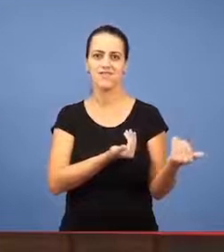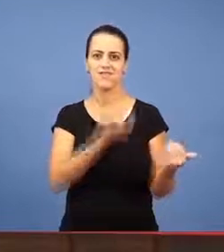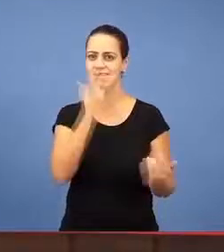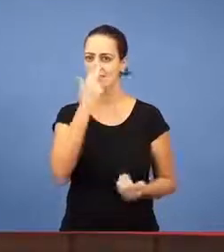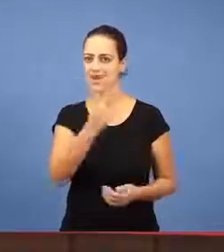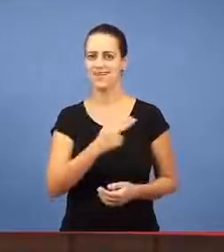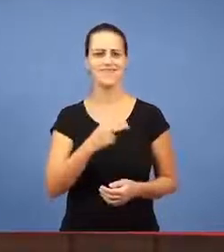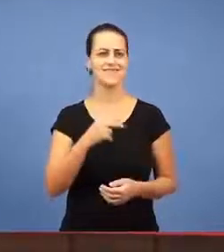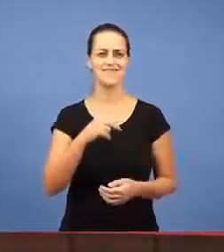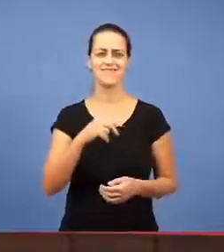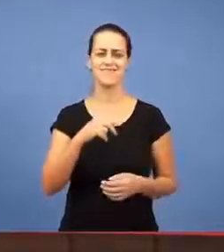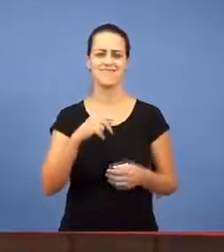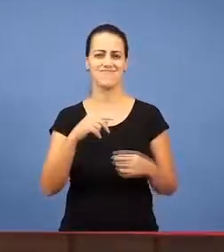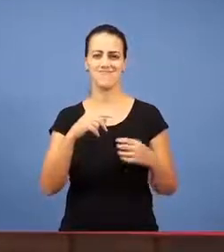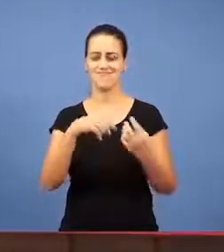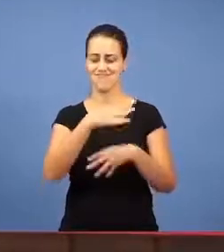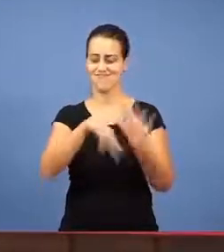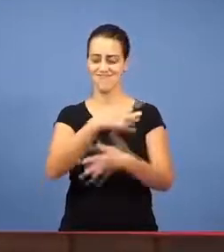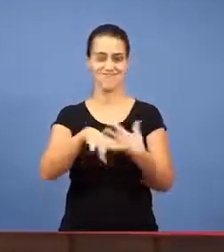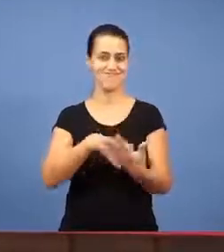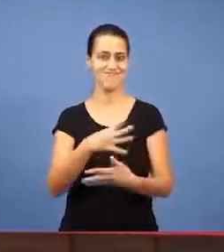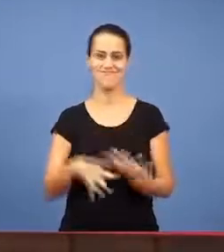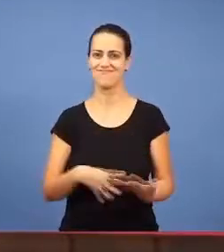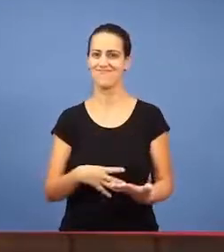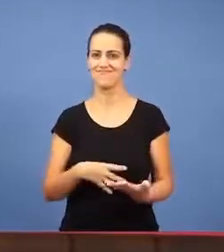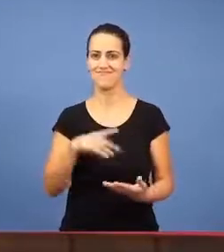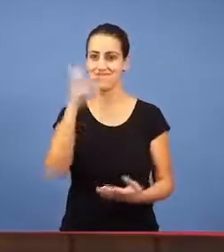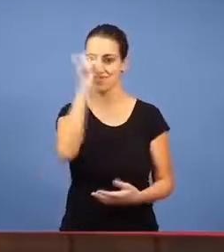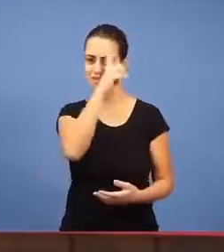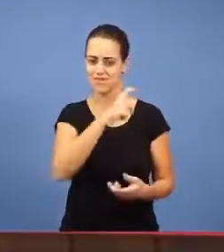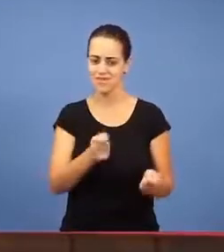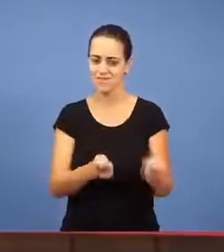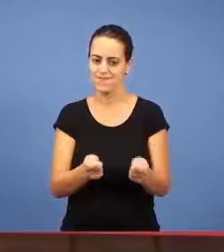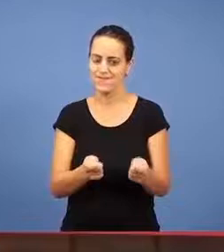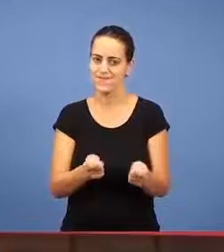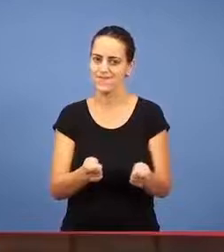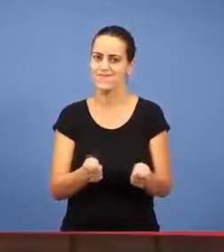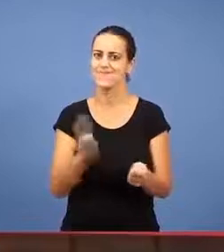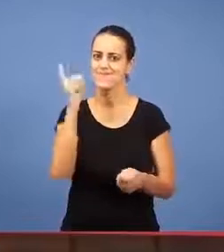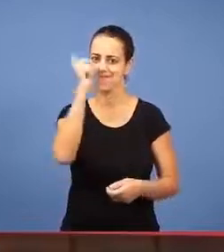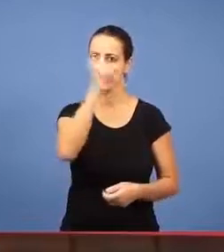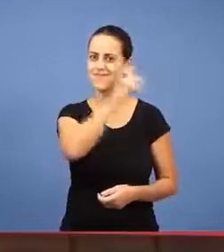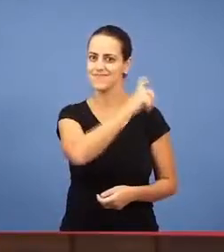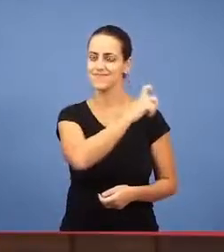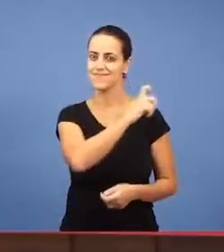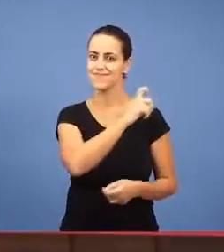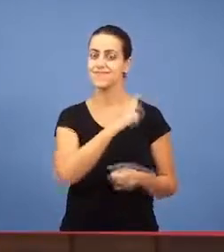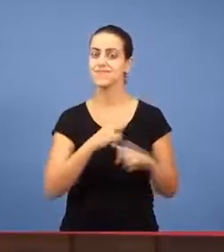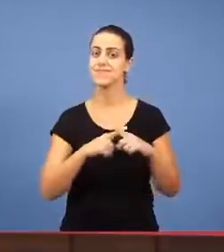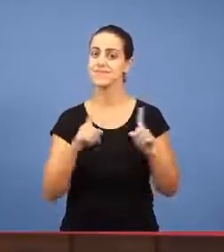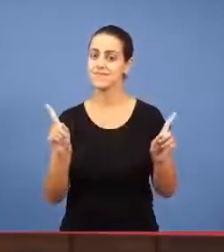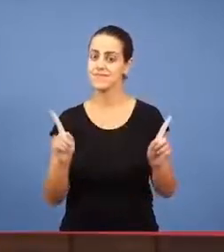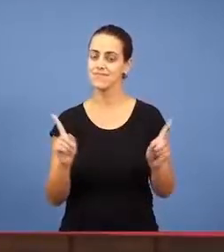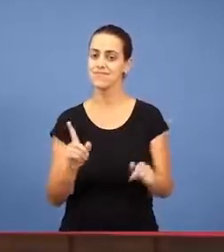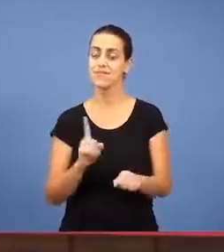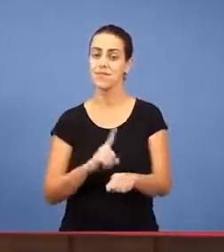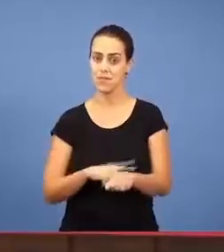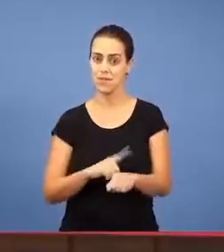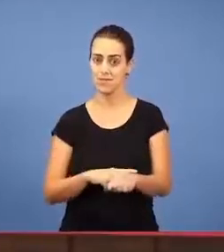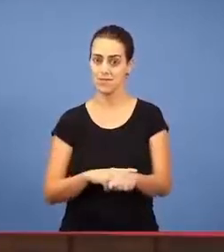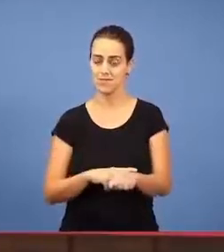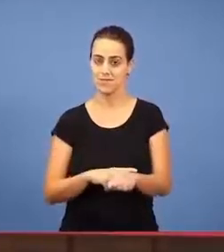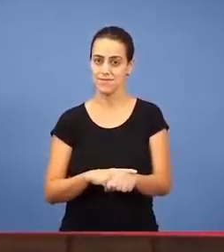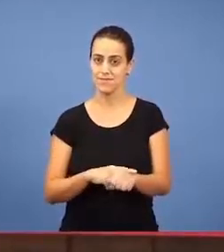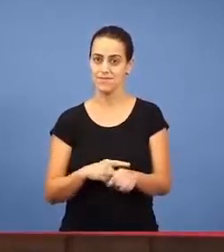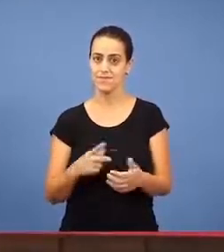they did a great damage here. In order to keep them under control was very difficult. And at a certain